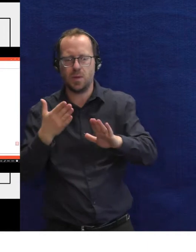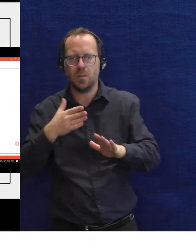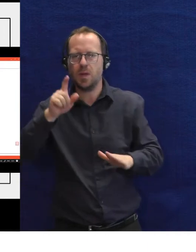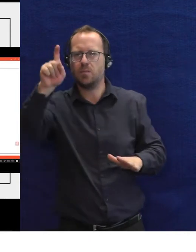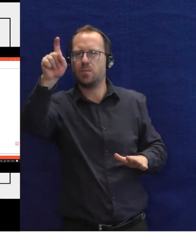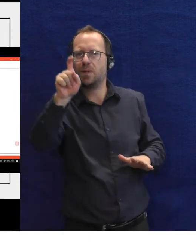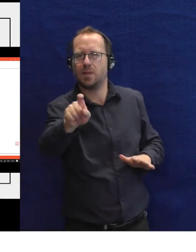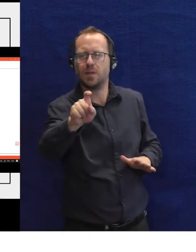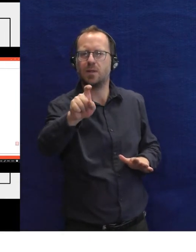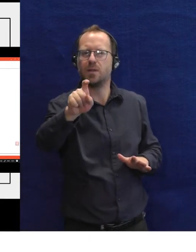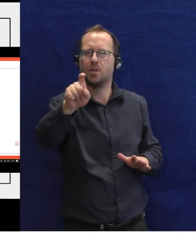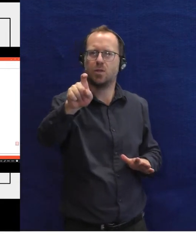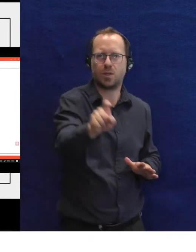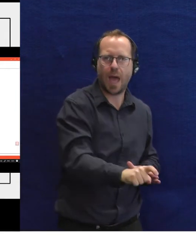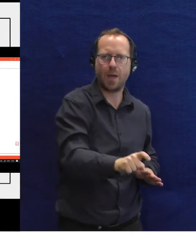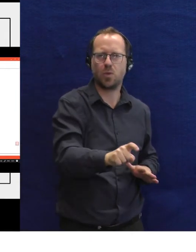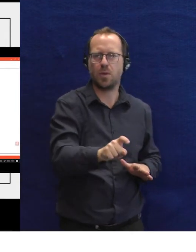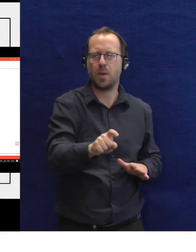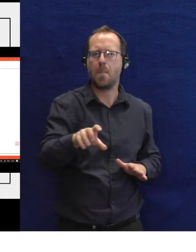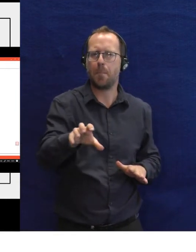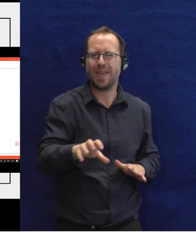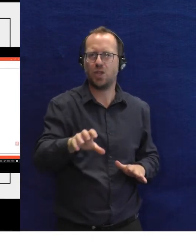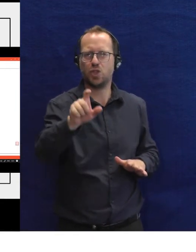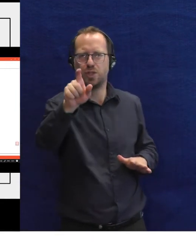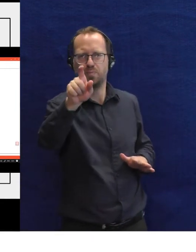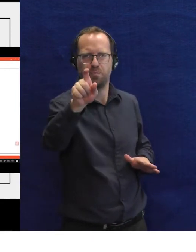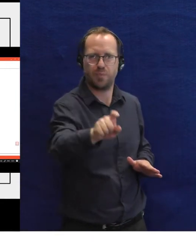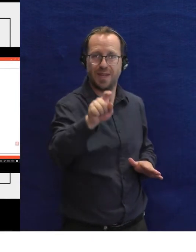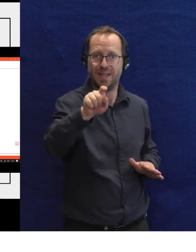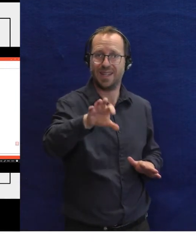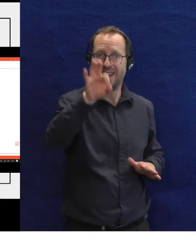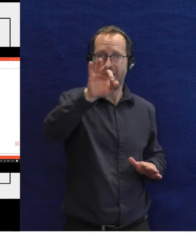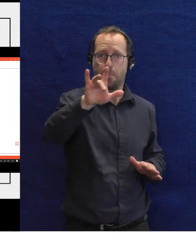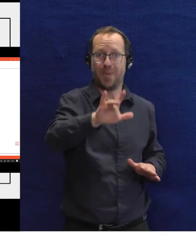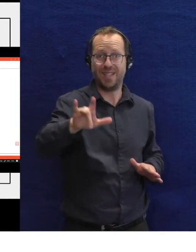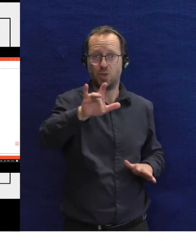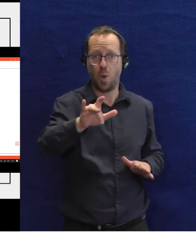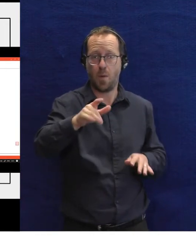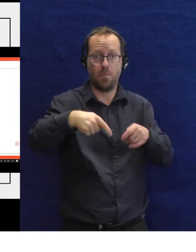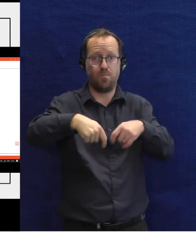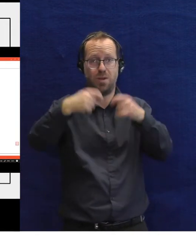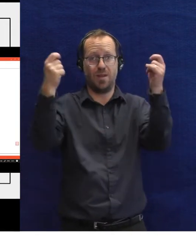drag and drop, or then later by inserting the exact timing.